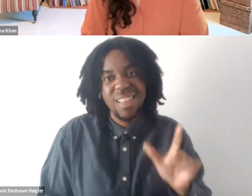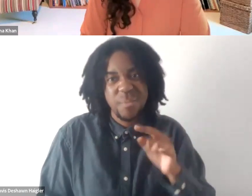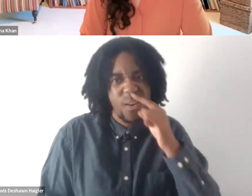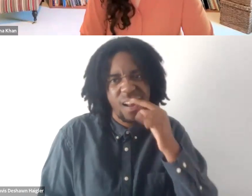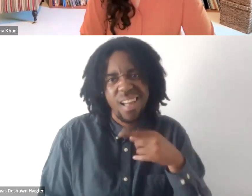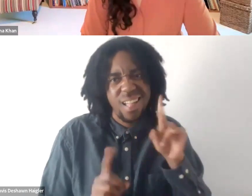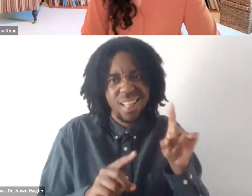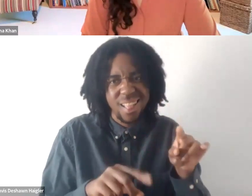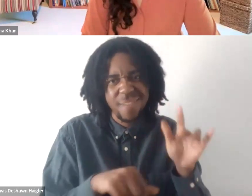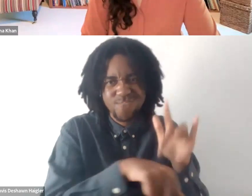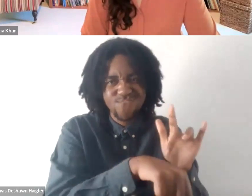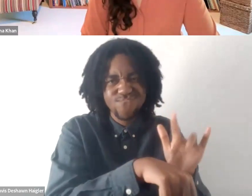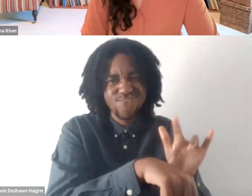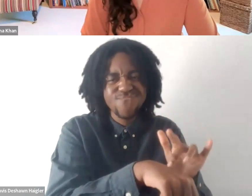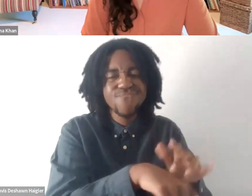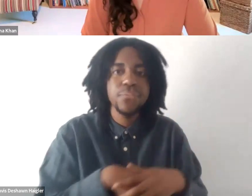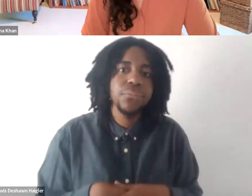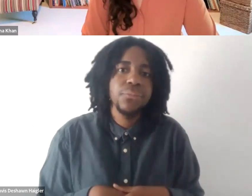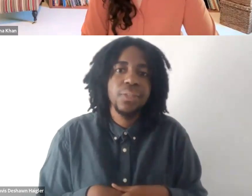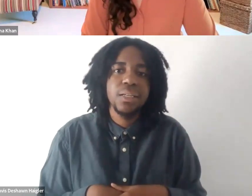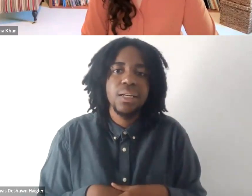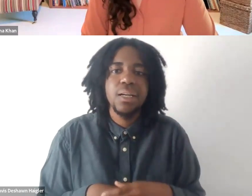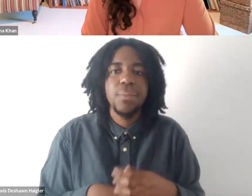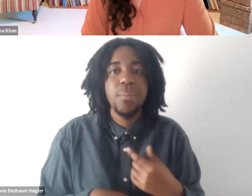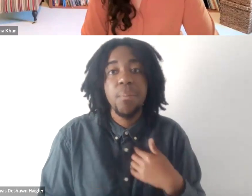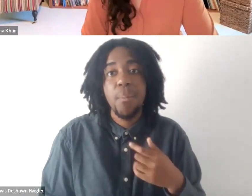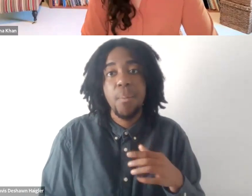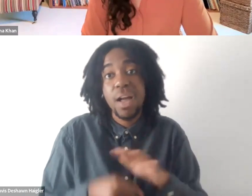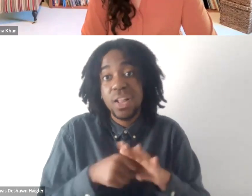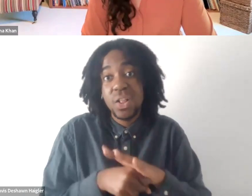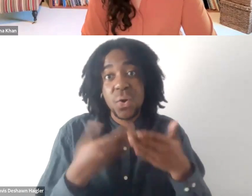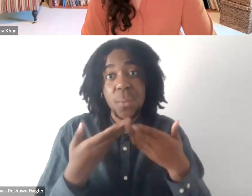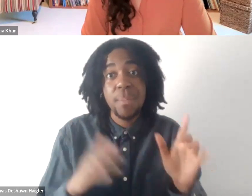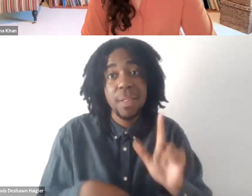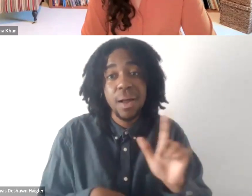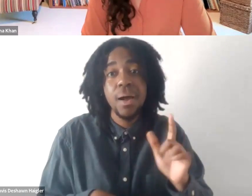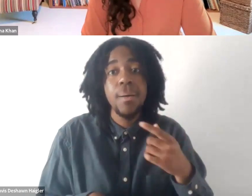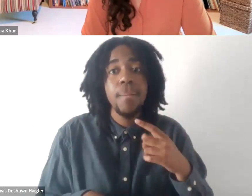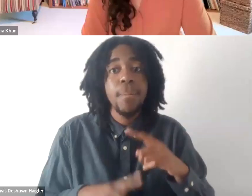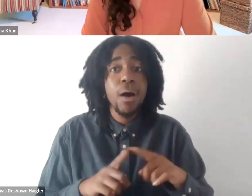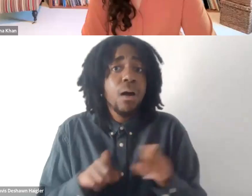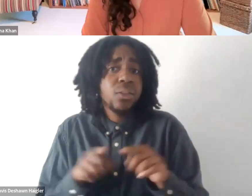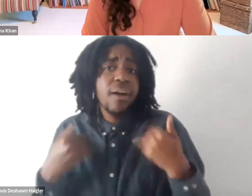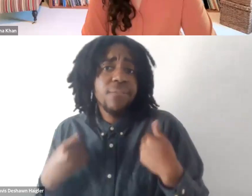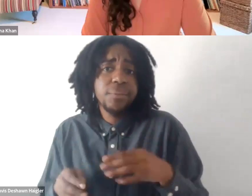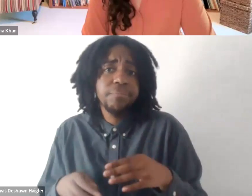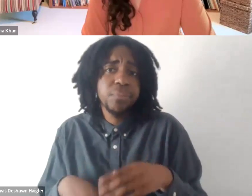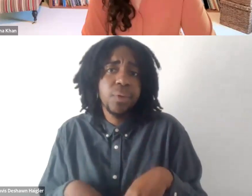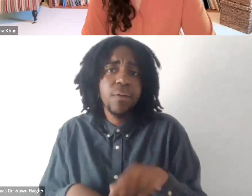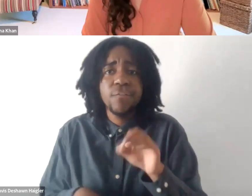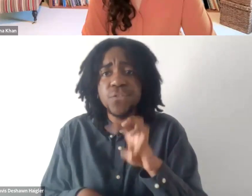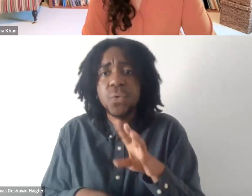childhood at my local public library, but I also had a small collection of books at home that I read